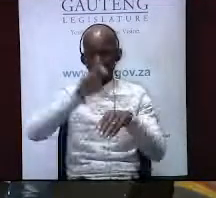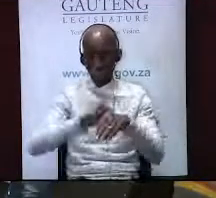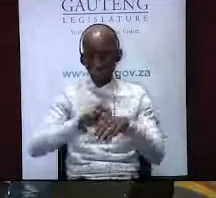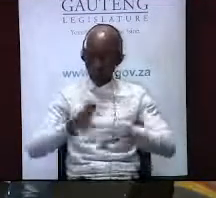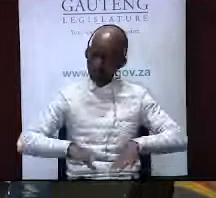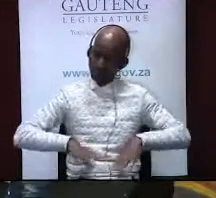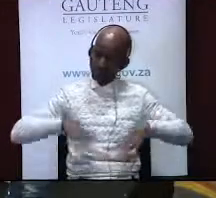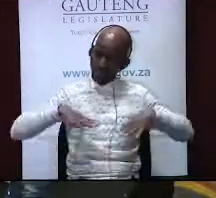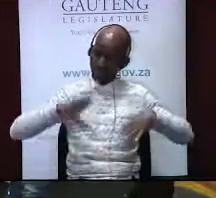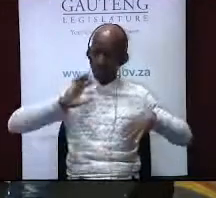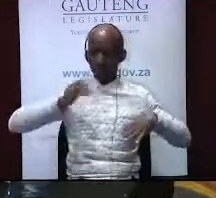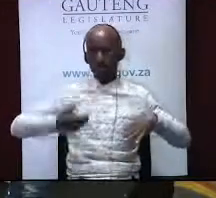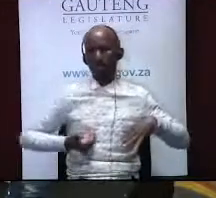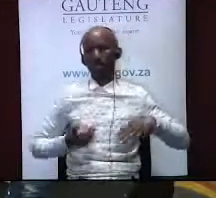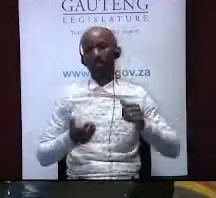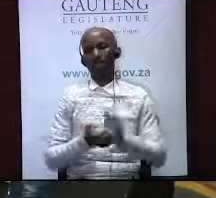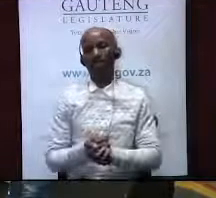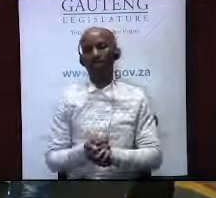brave women.